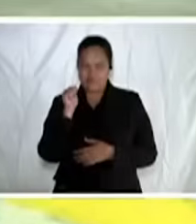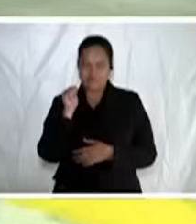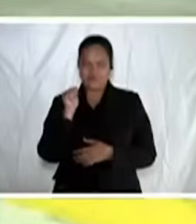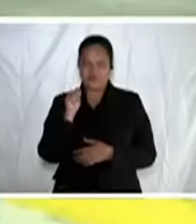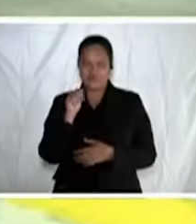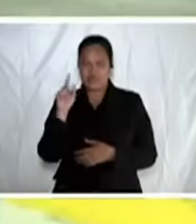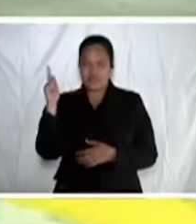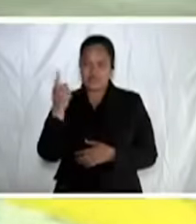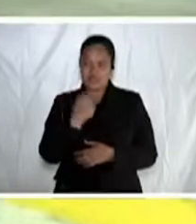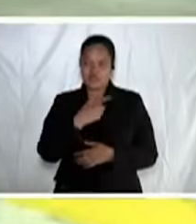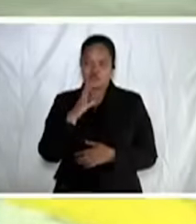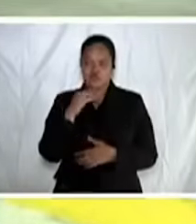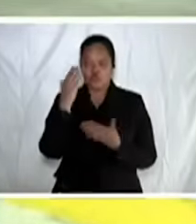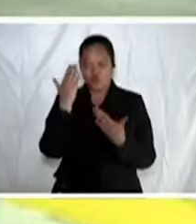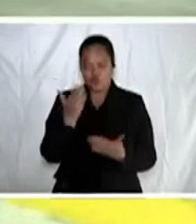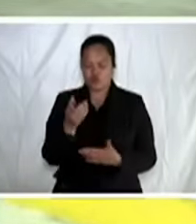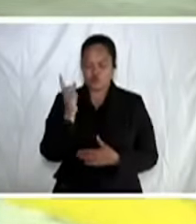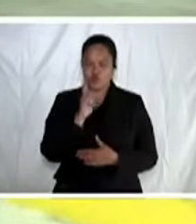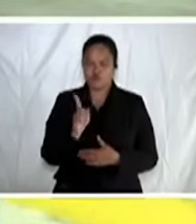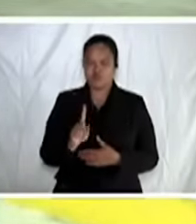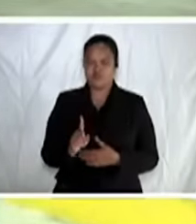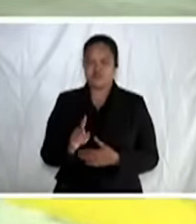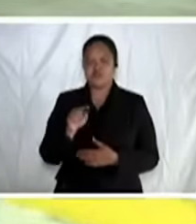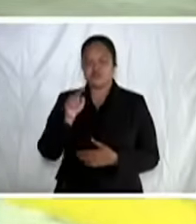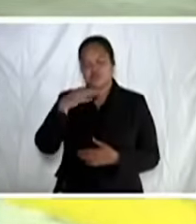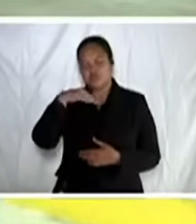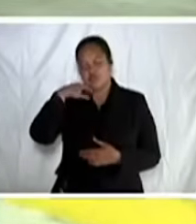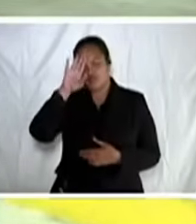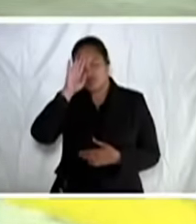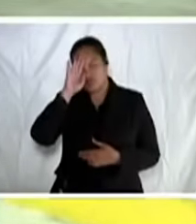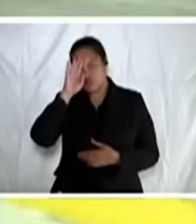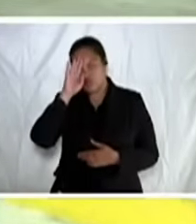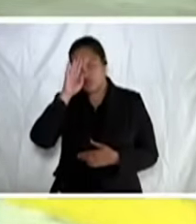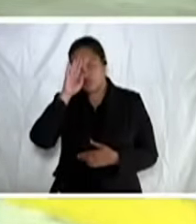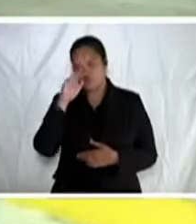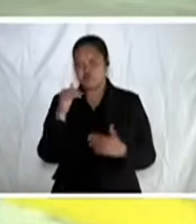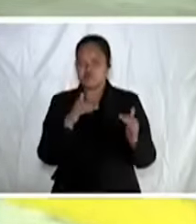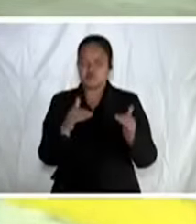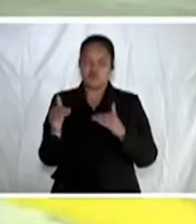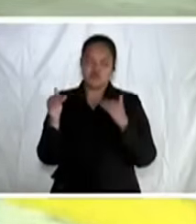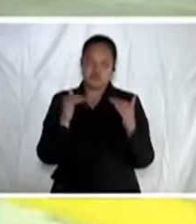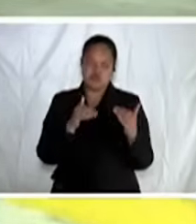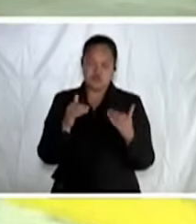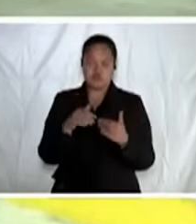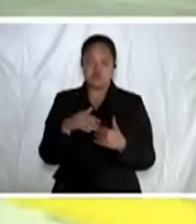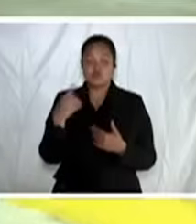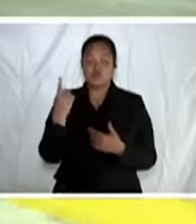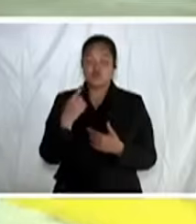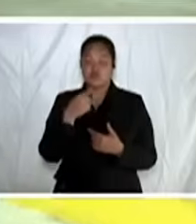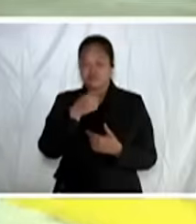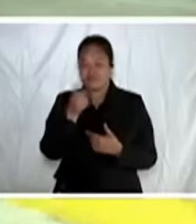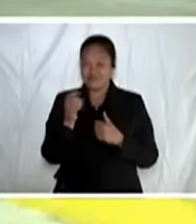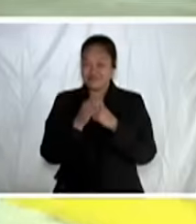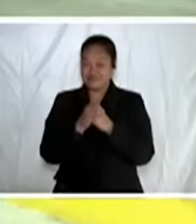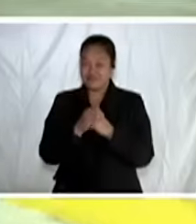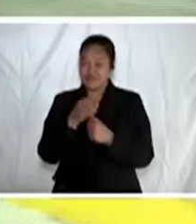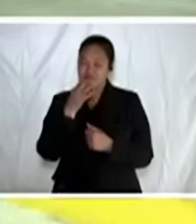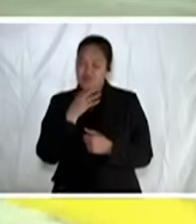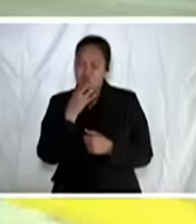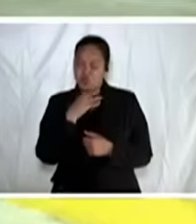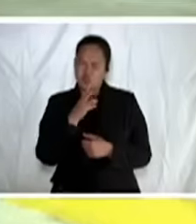of honor for today, His Lordship Chief Justice Salesi Temo. And as our fellow commentators have said, with a few